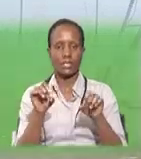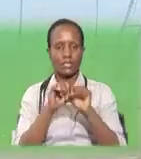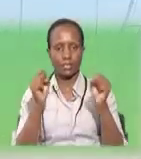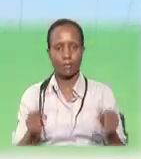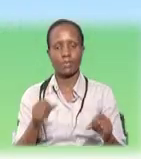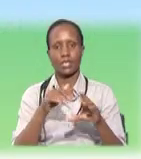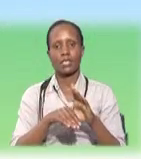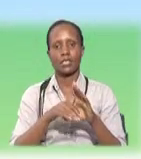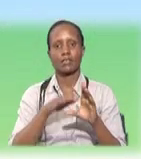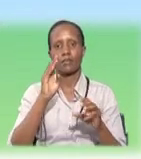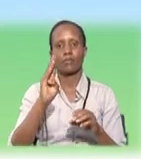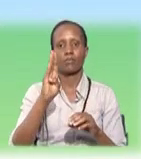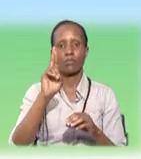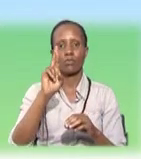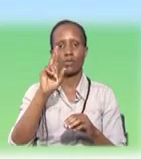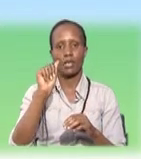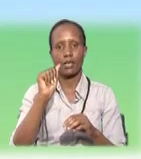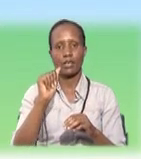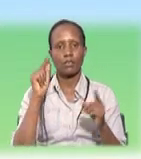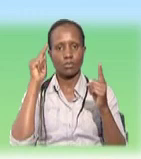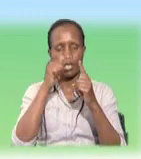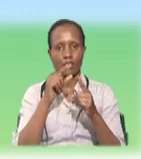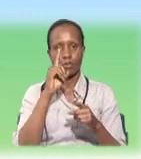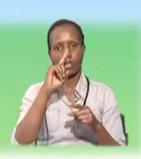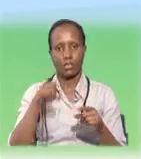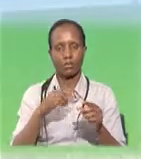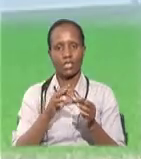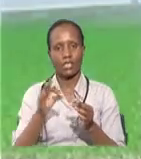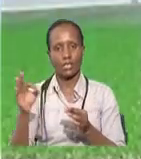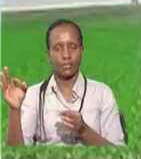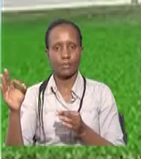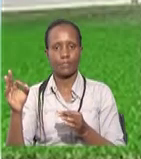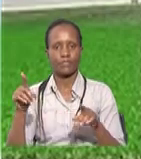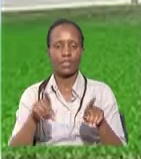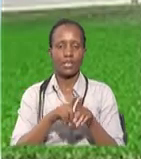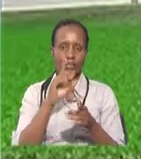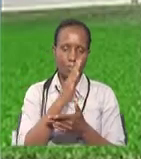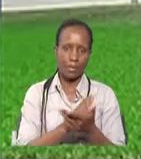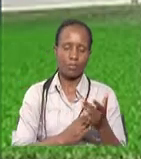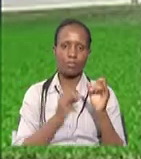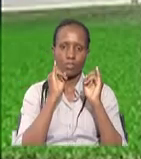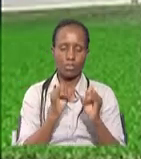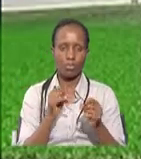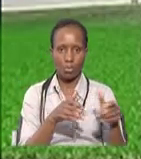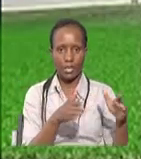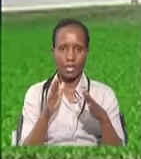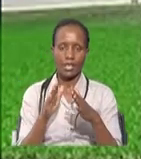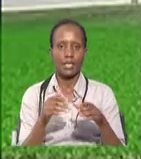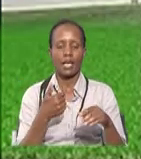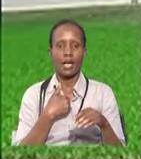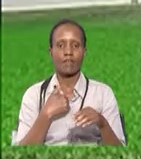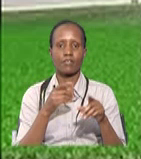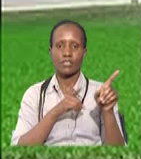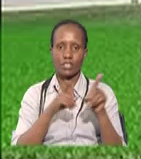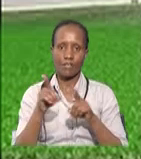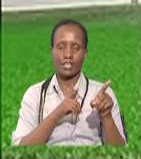system in Bura irrigation scheme targeting 1,000 acres. As part of modernization, the board has installed